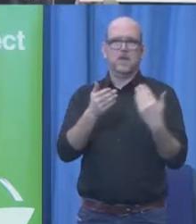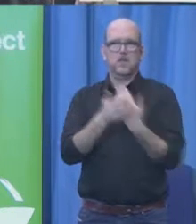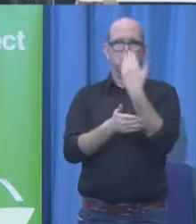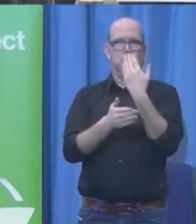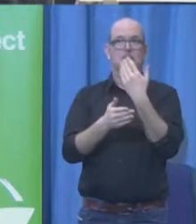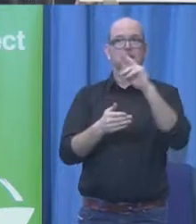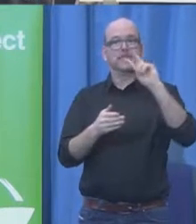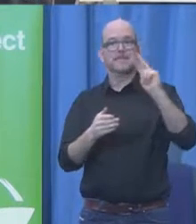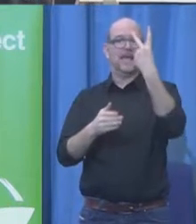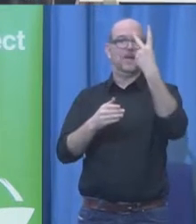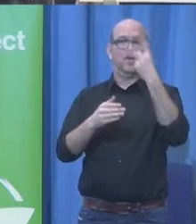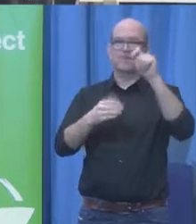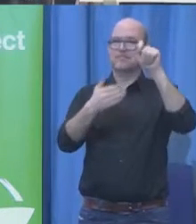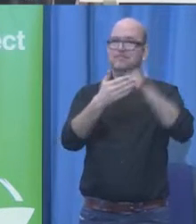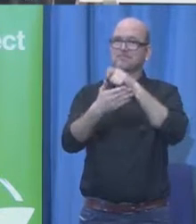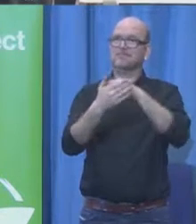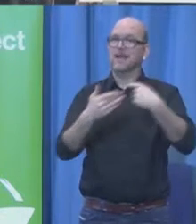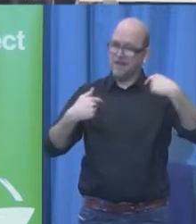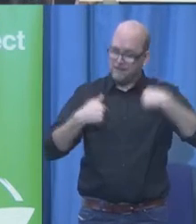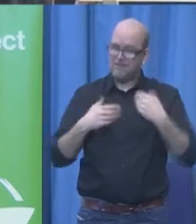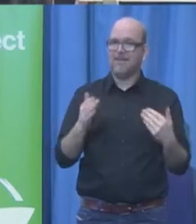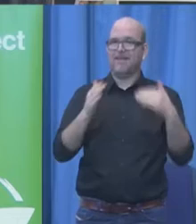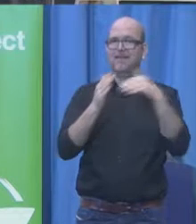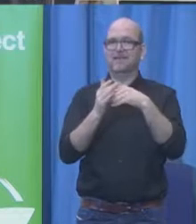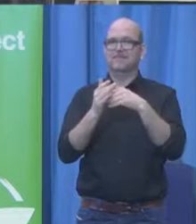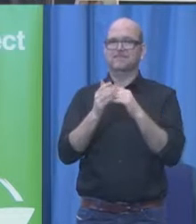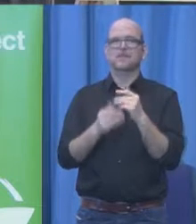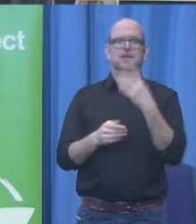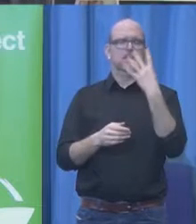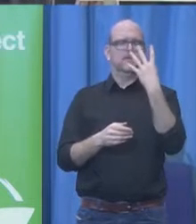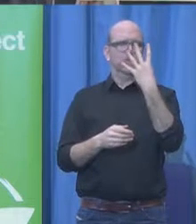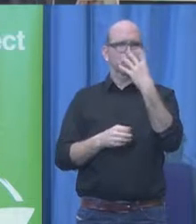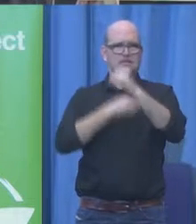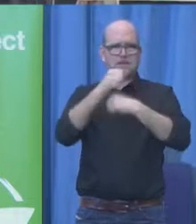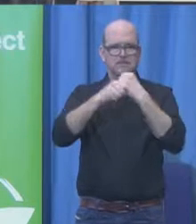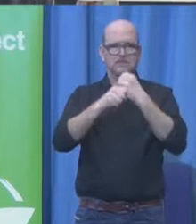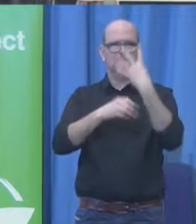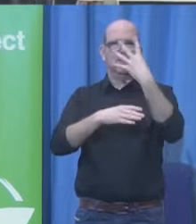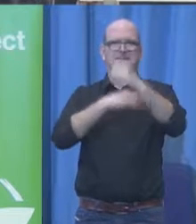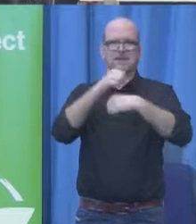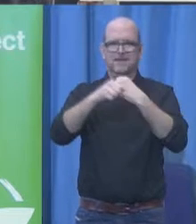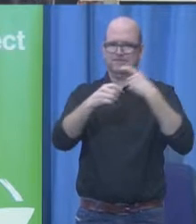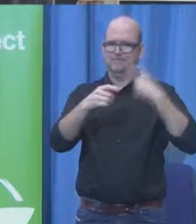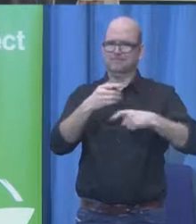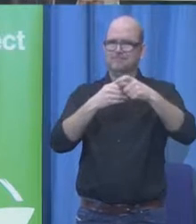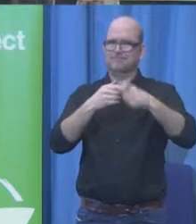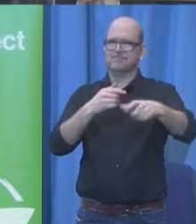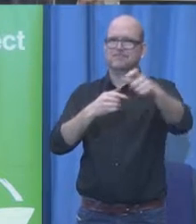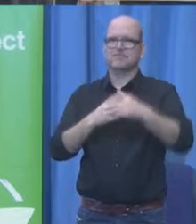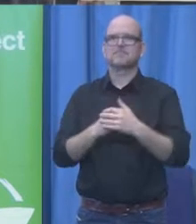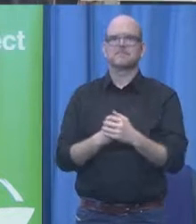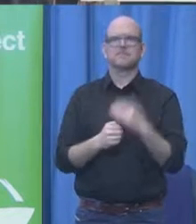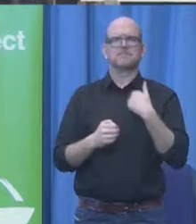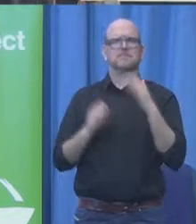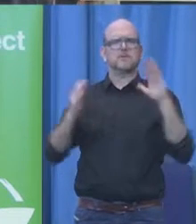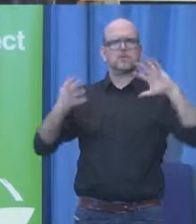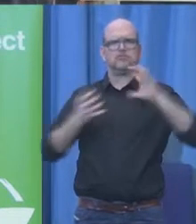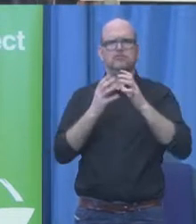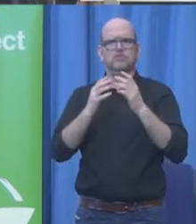talk about in terms of where Ireland has come from over that six-year period, and you know the hopes and